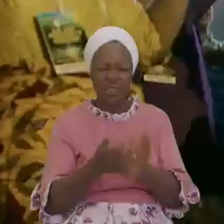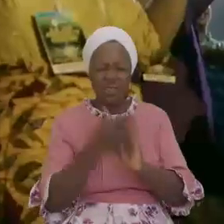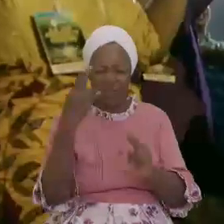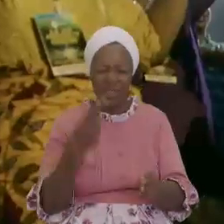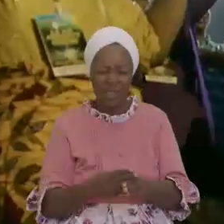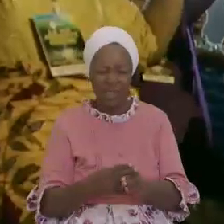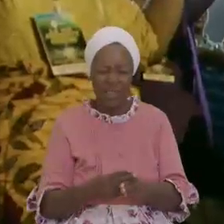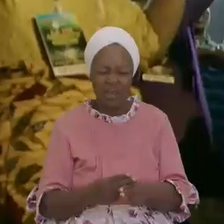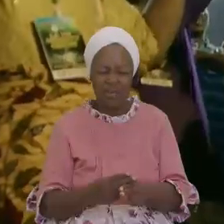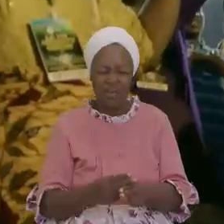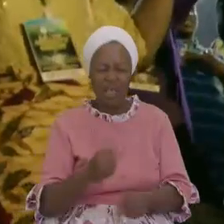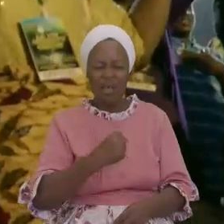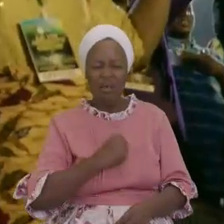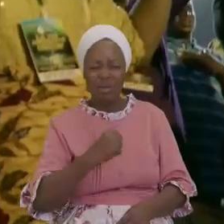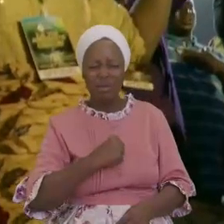Tuberculosis,